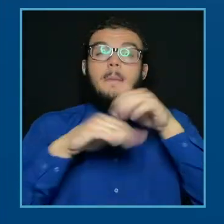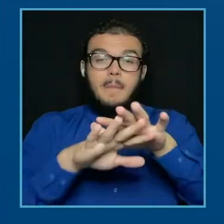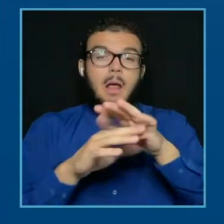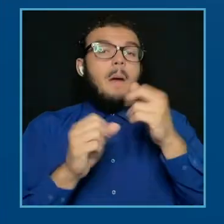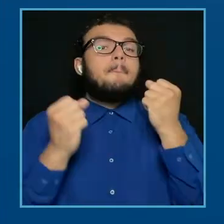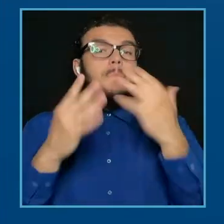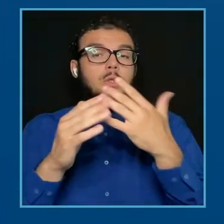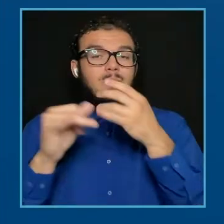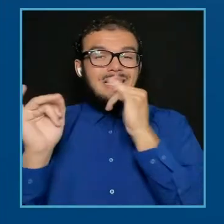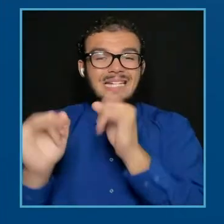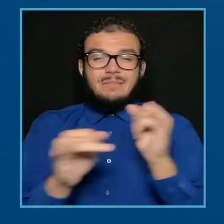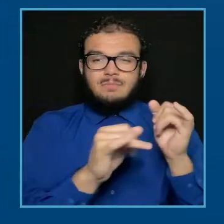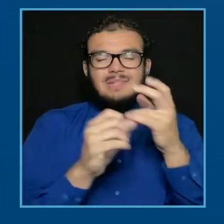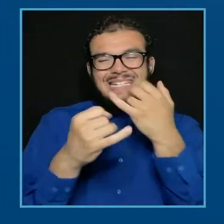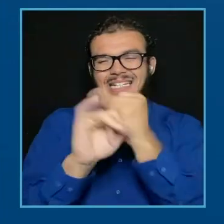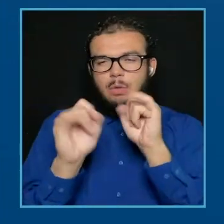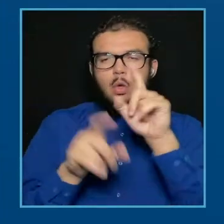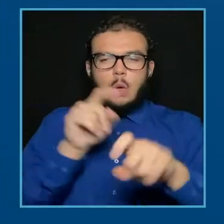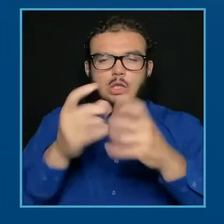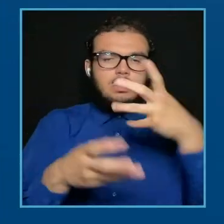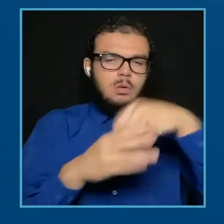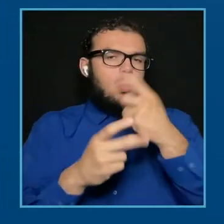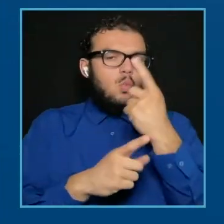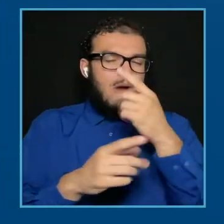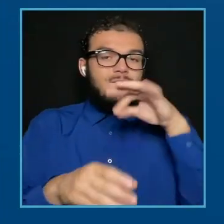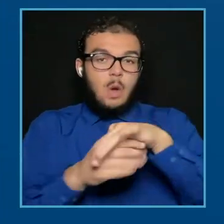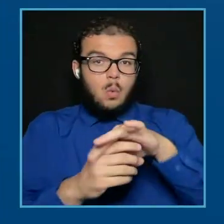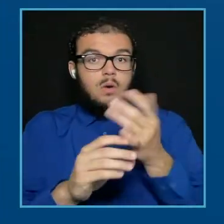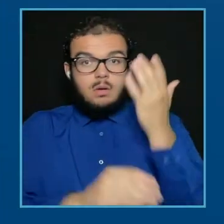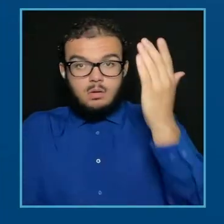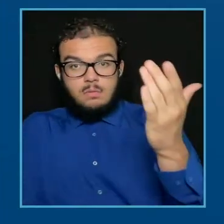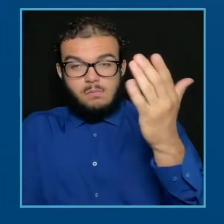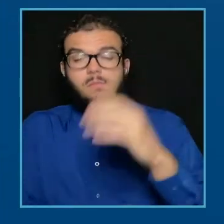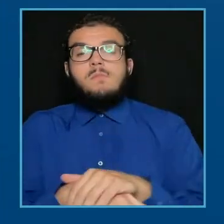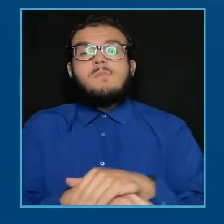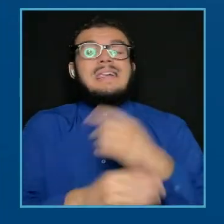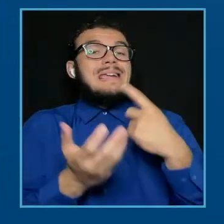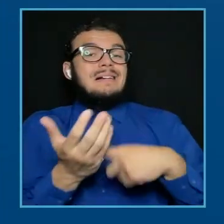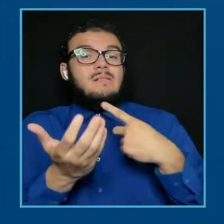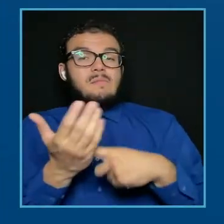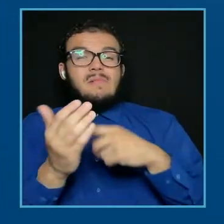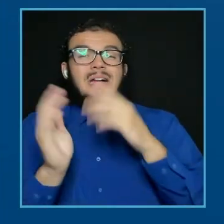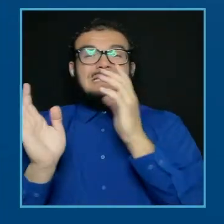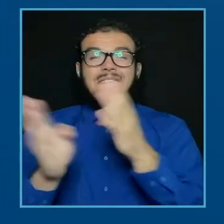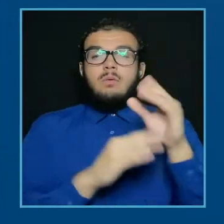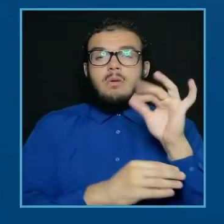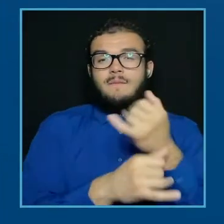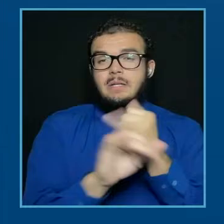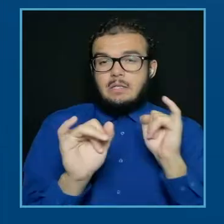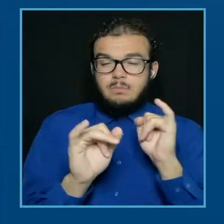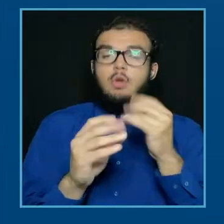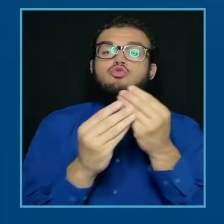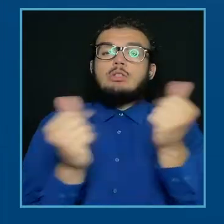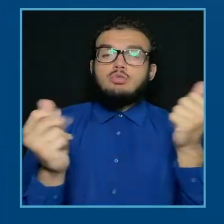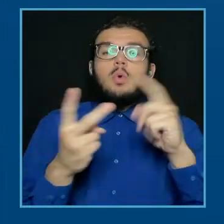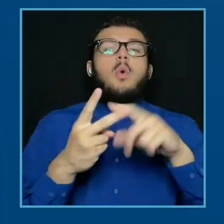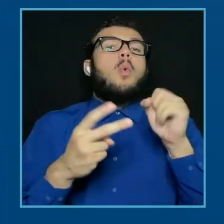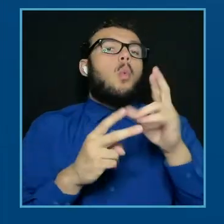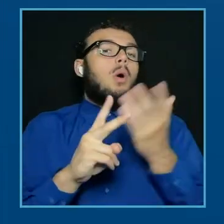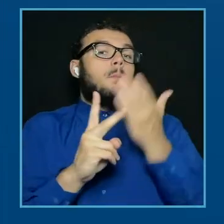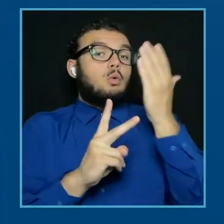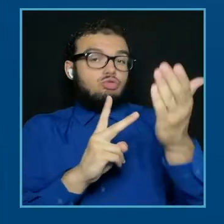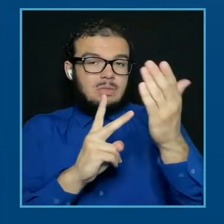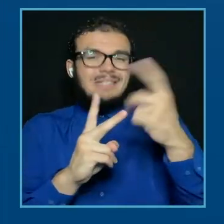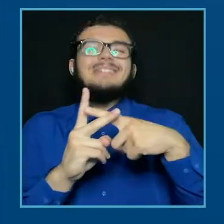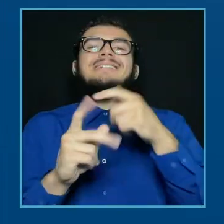independent questions into a single vote. Quoting directly, sometimes a series of independent resolutions or main motions